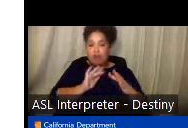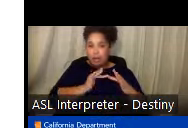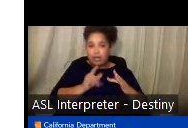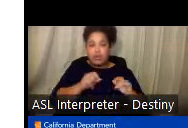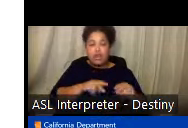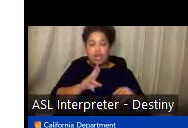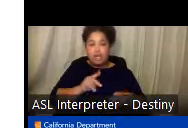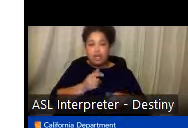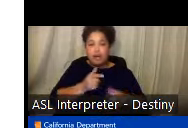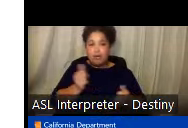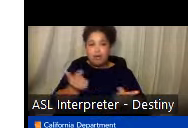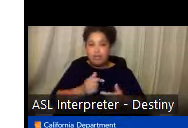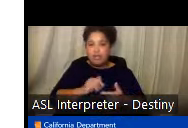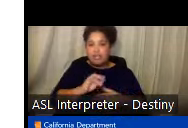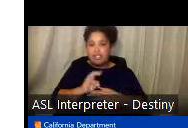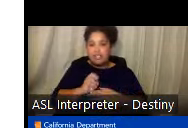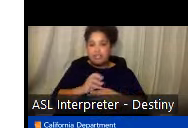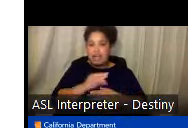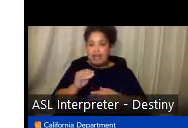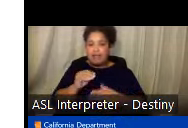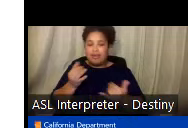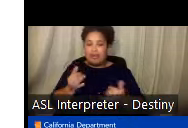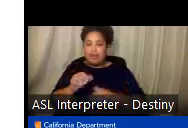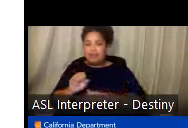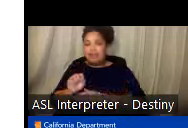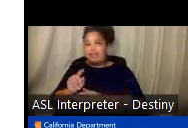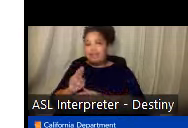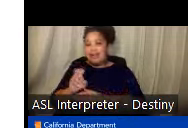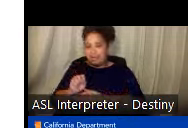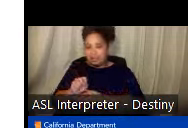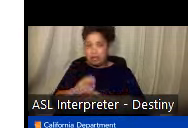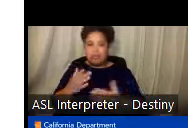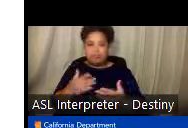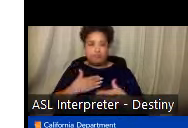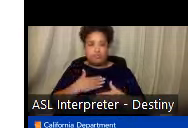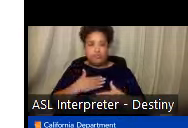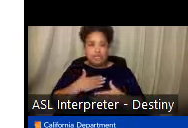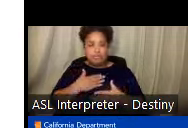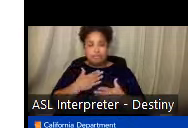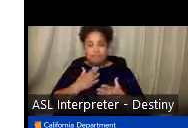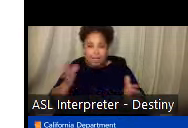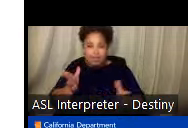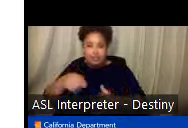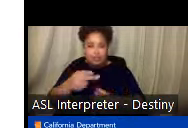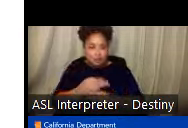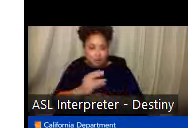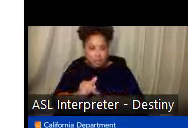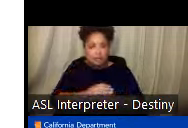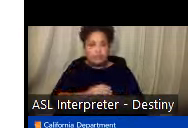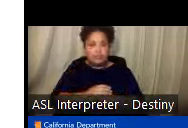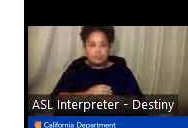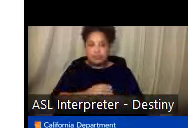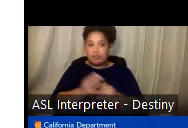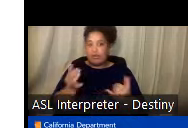can look up each initiative and its status. So I definitely encourage you to utilize that, and we'll put the link up. And at this